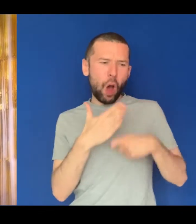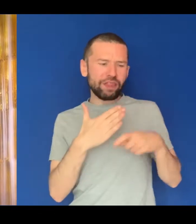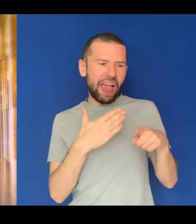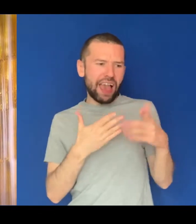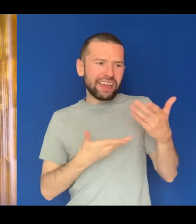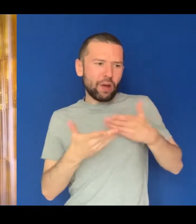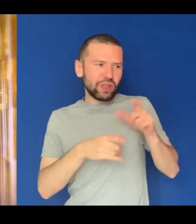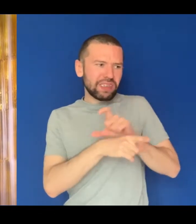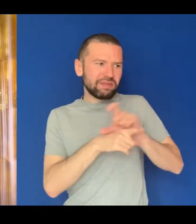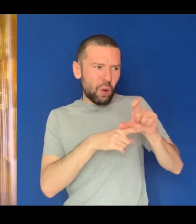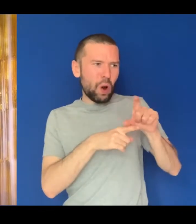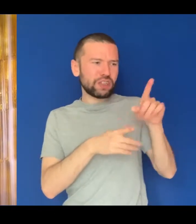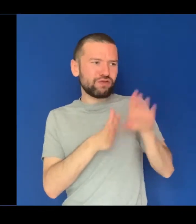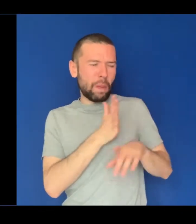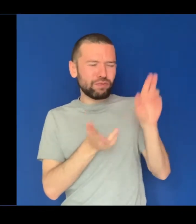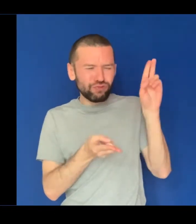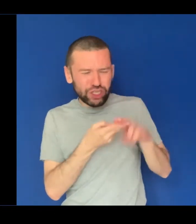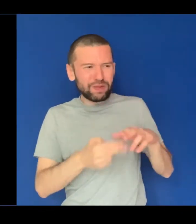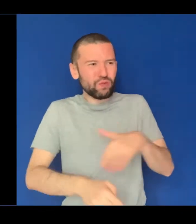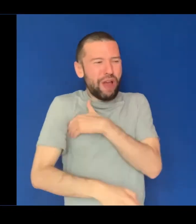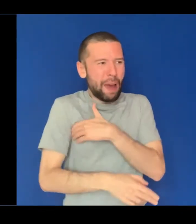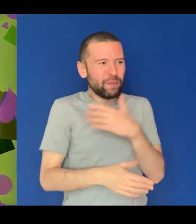eh?